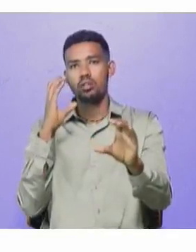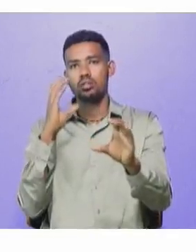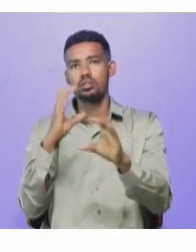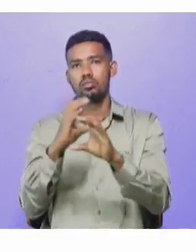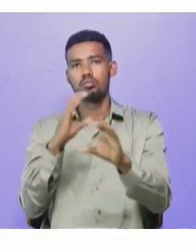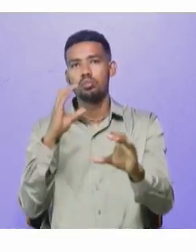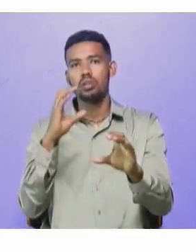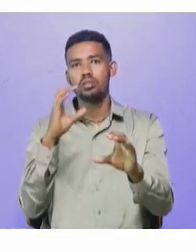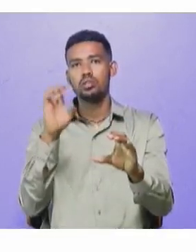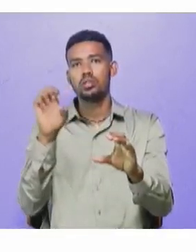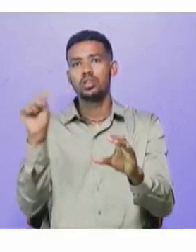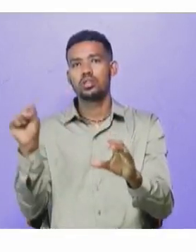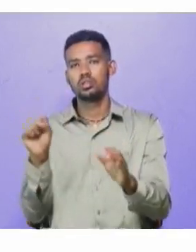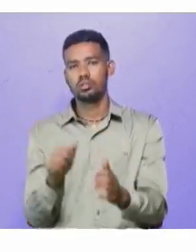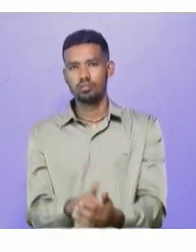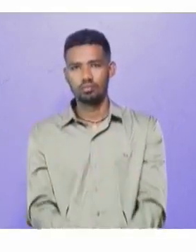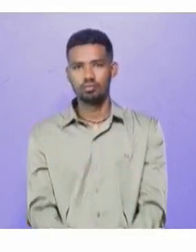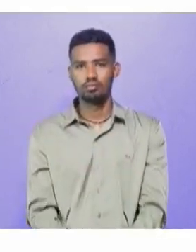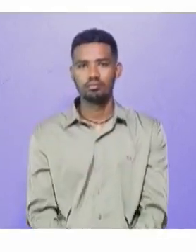buses.